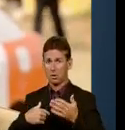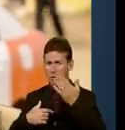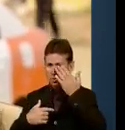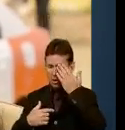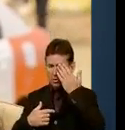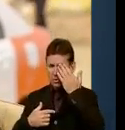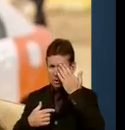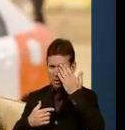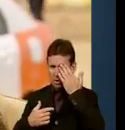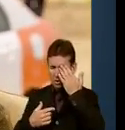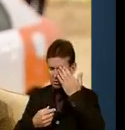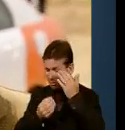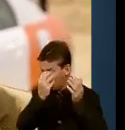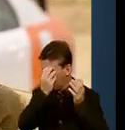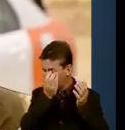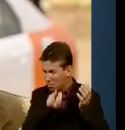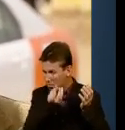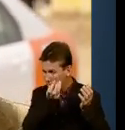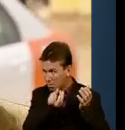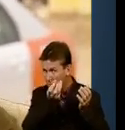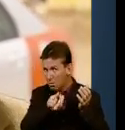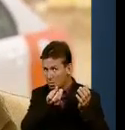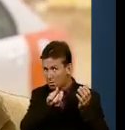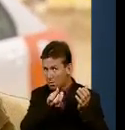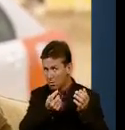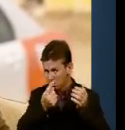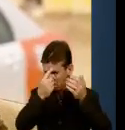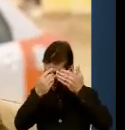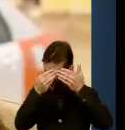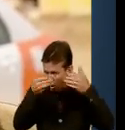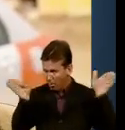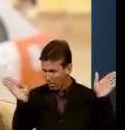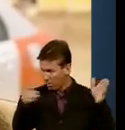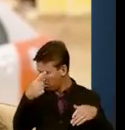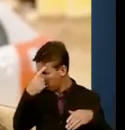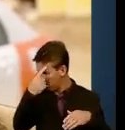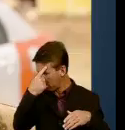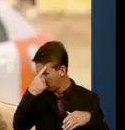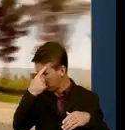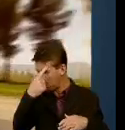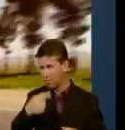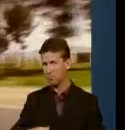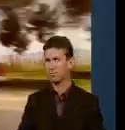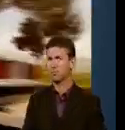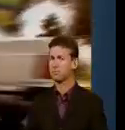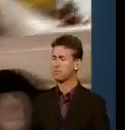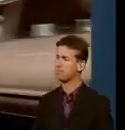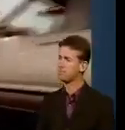It was sticking out. My head was open.